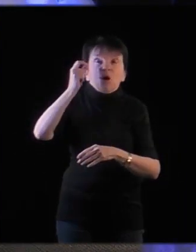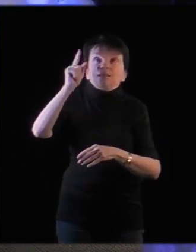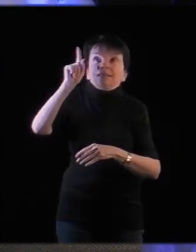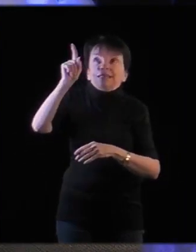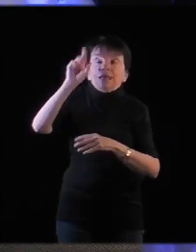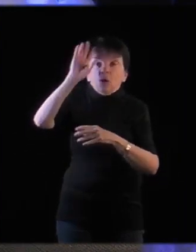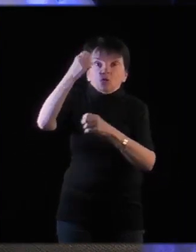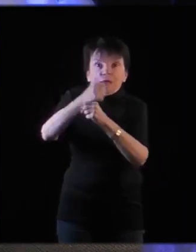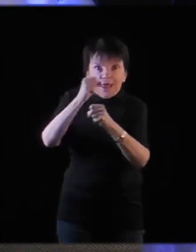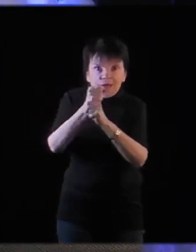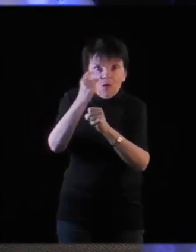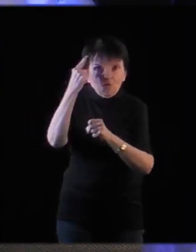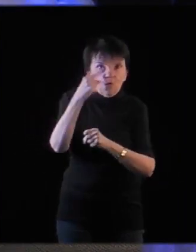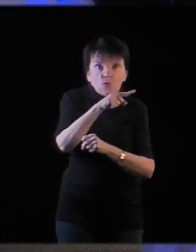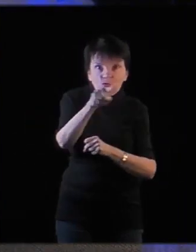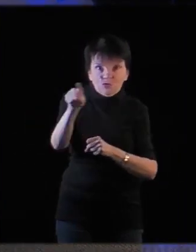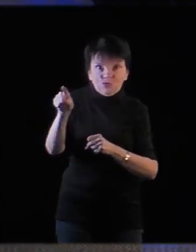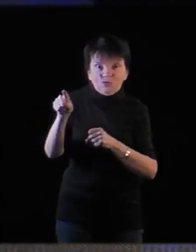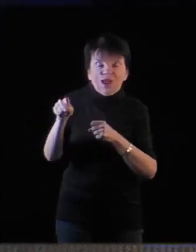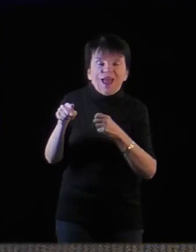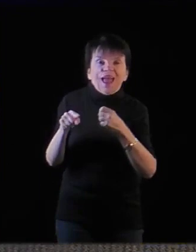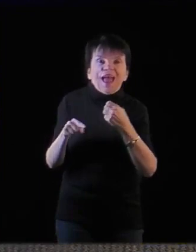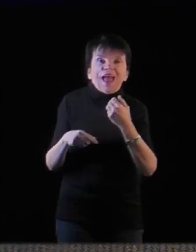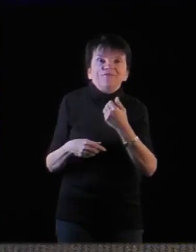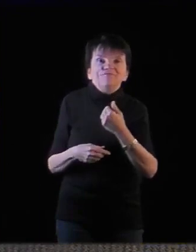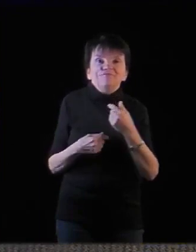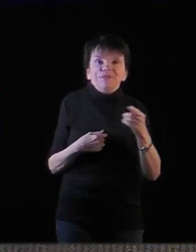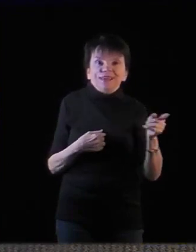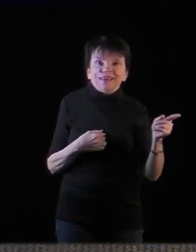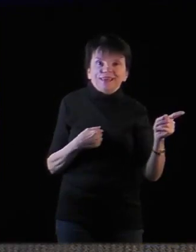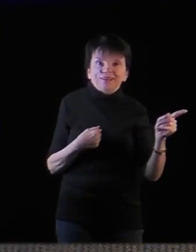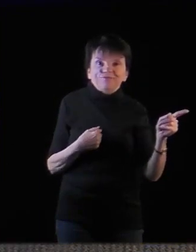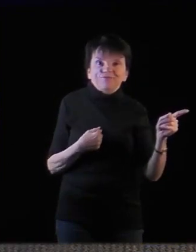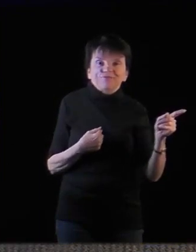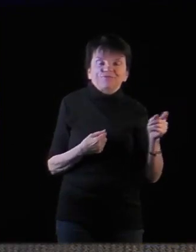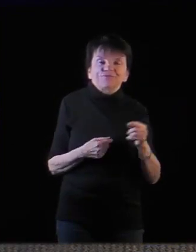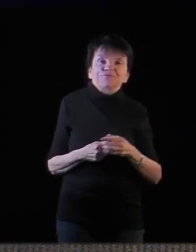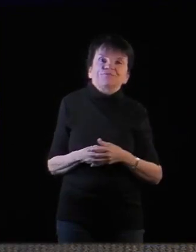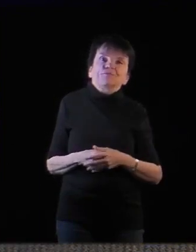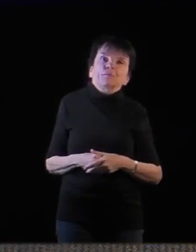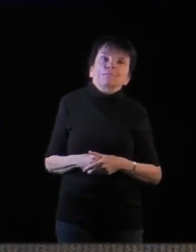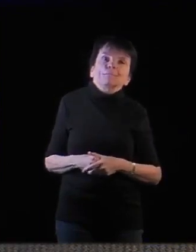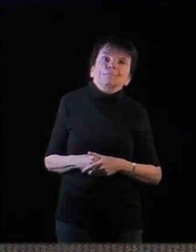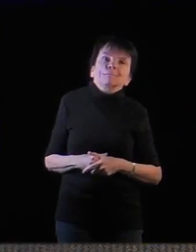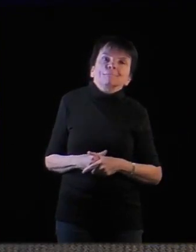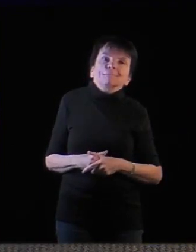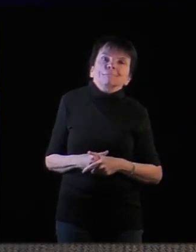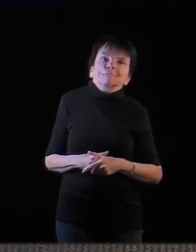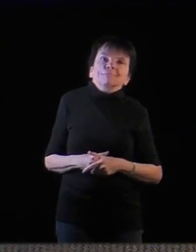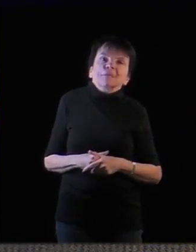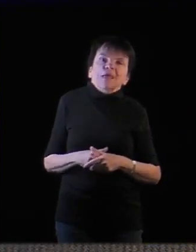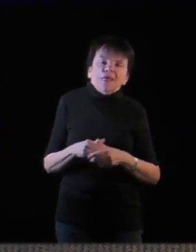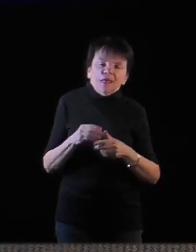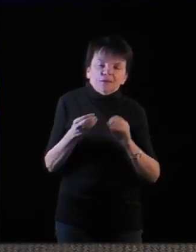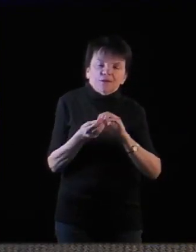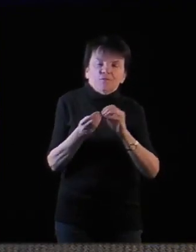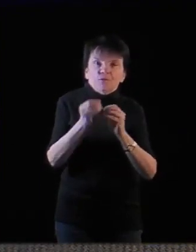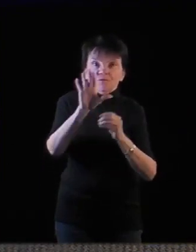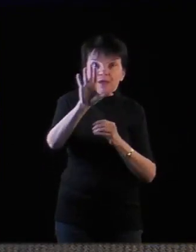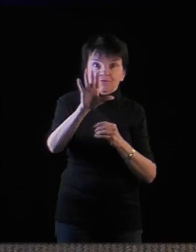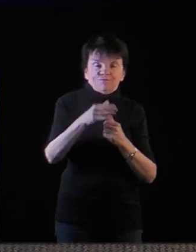you and for me. That leads us to the fifth and final thing I want to share